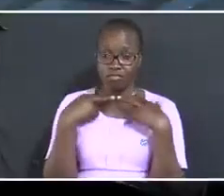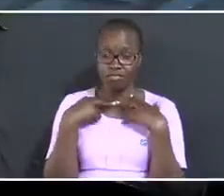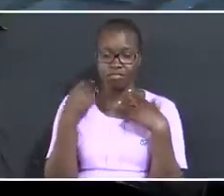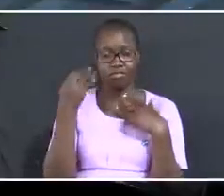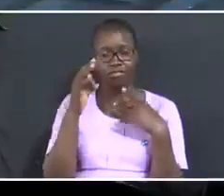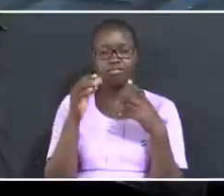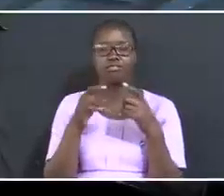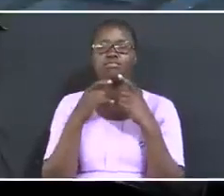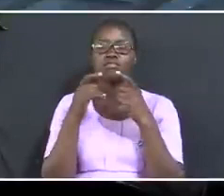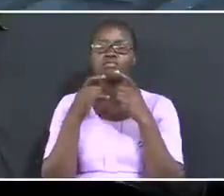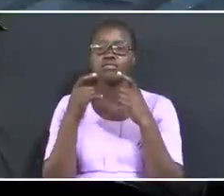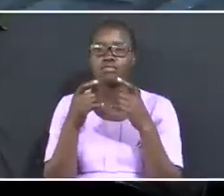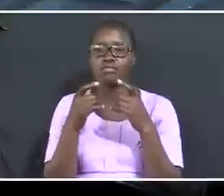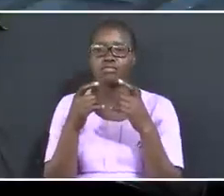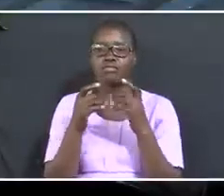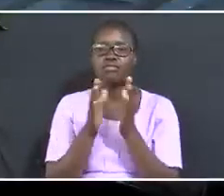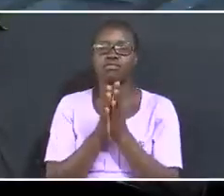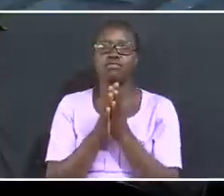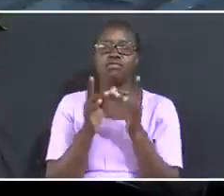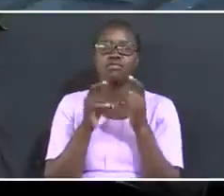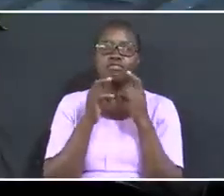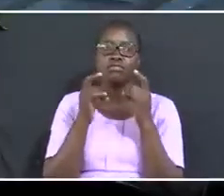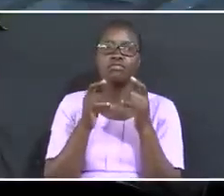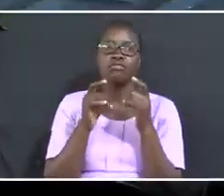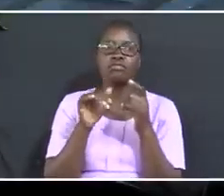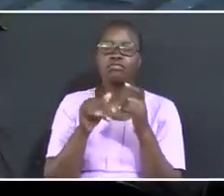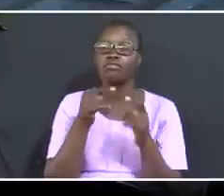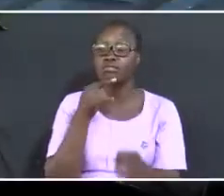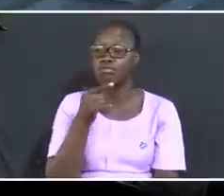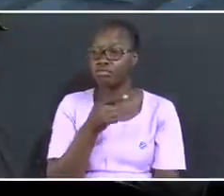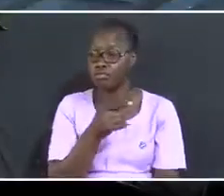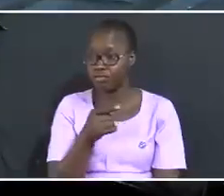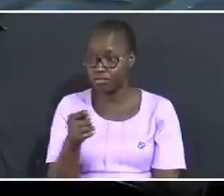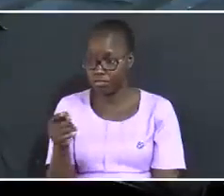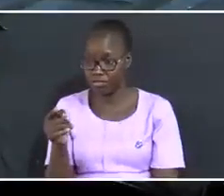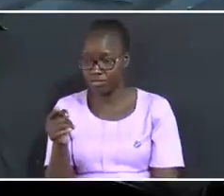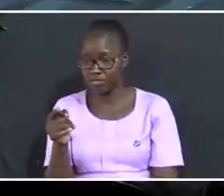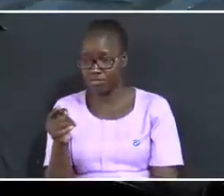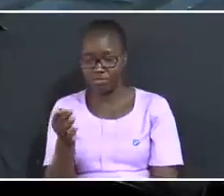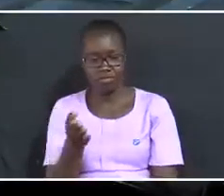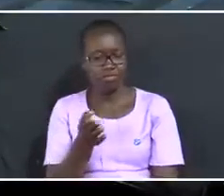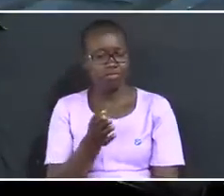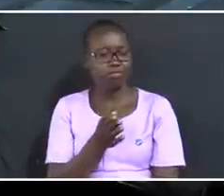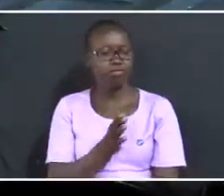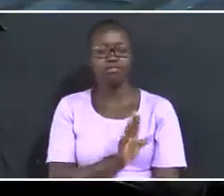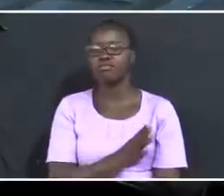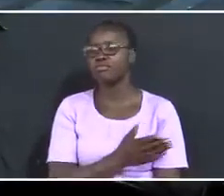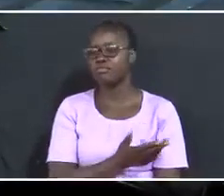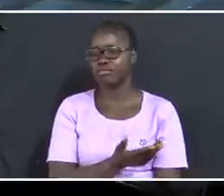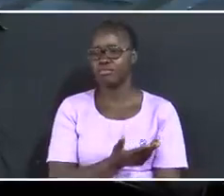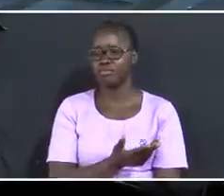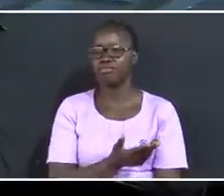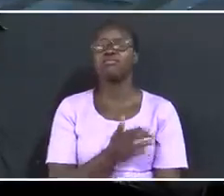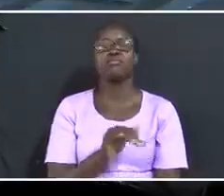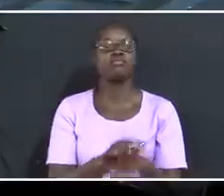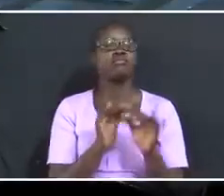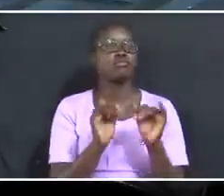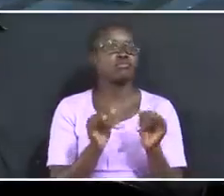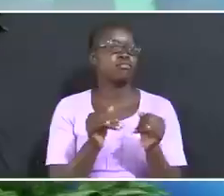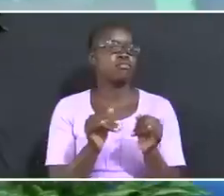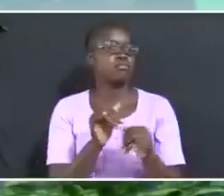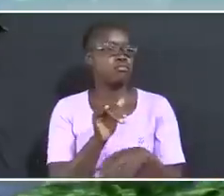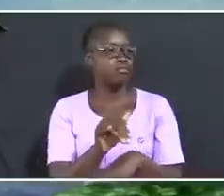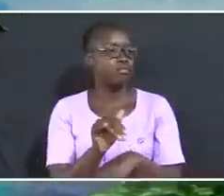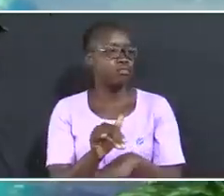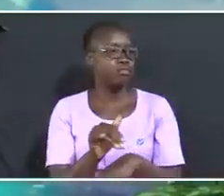sin. The sin that takes you to eternal death. So this is the good news,